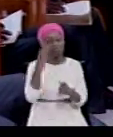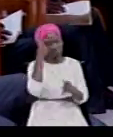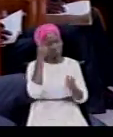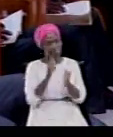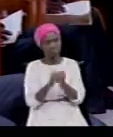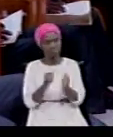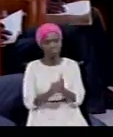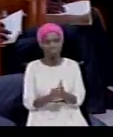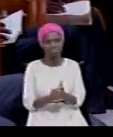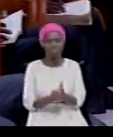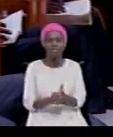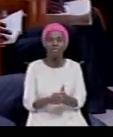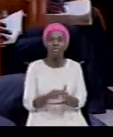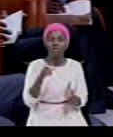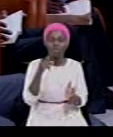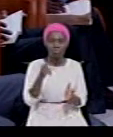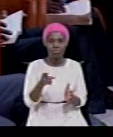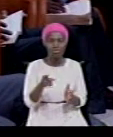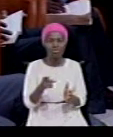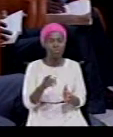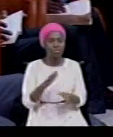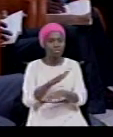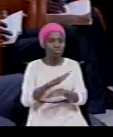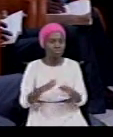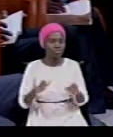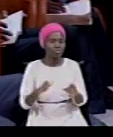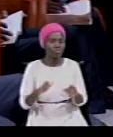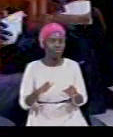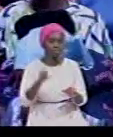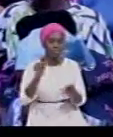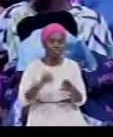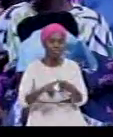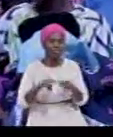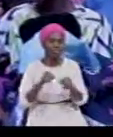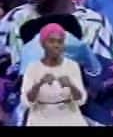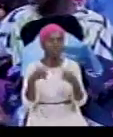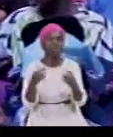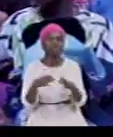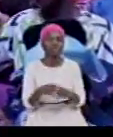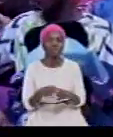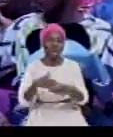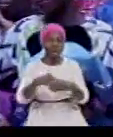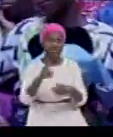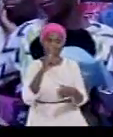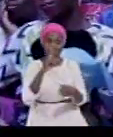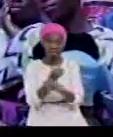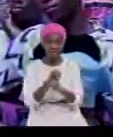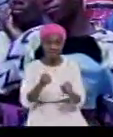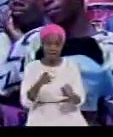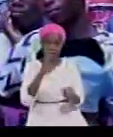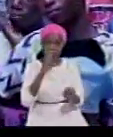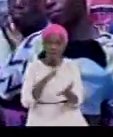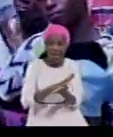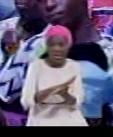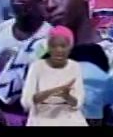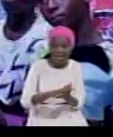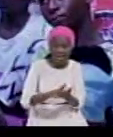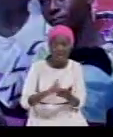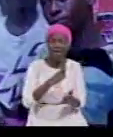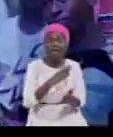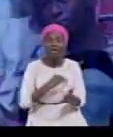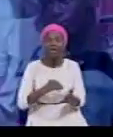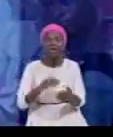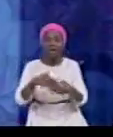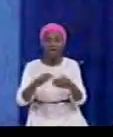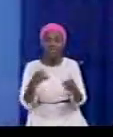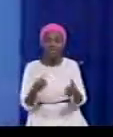I don't have to, I'm saved forever. He says, no. After you are saved, after you are cleansed, after the evil is gone,